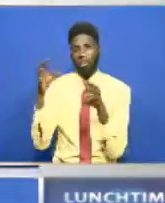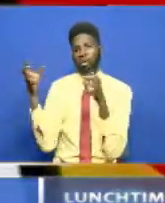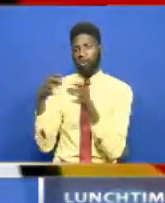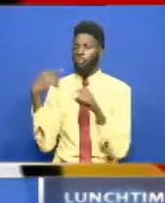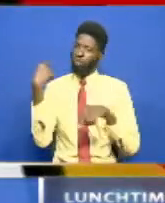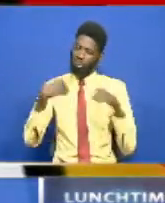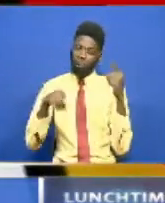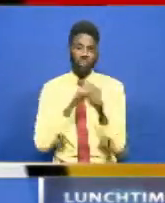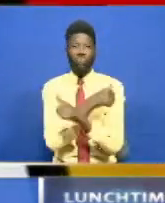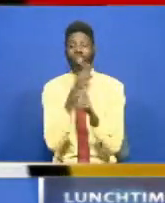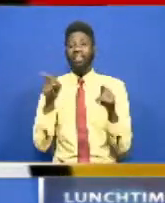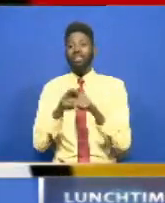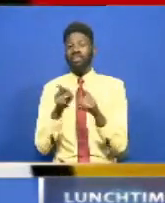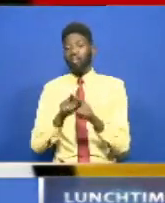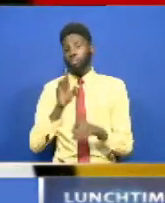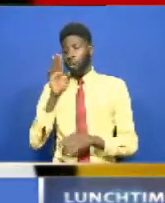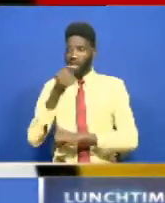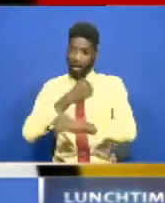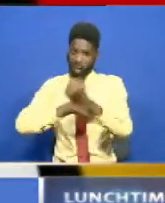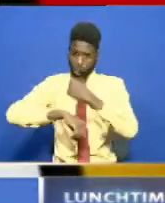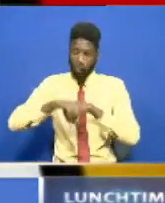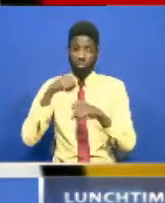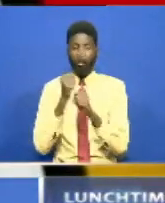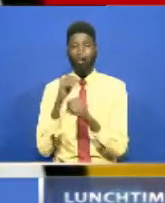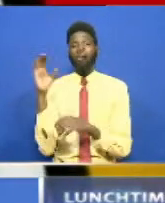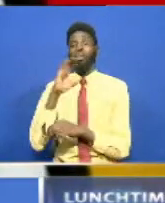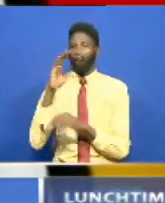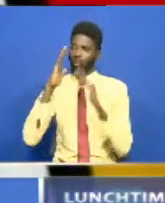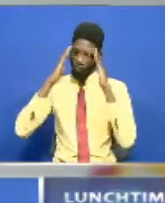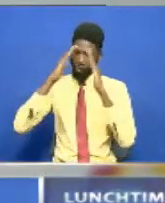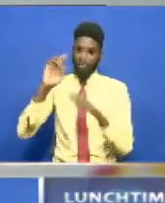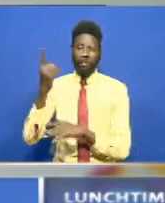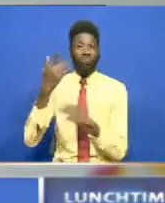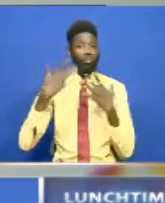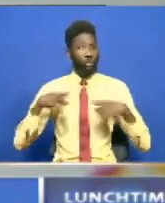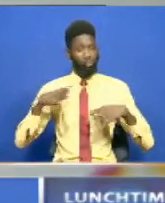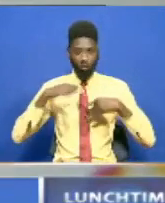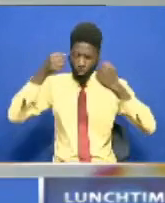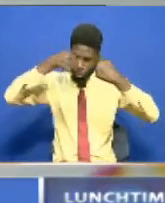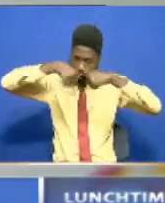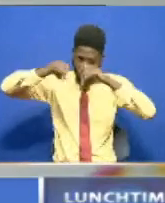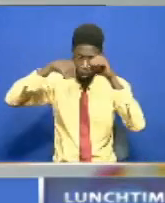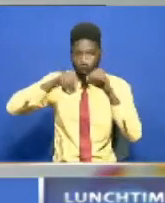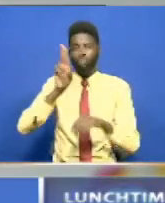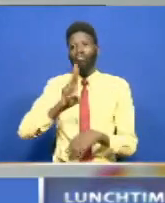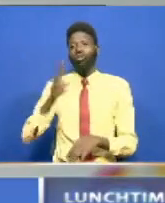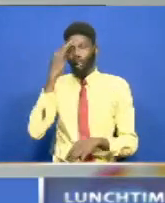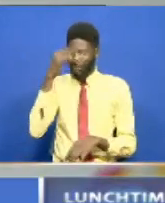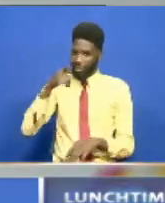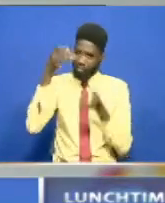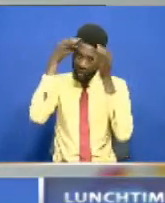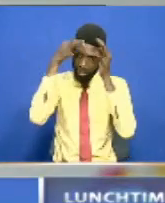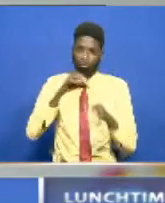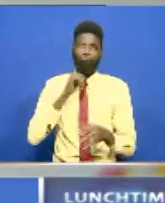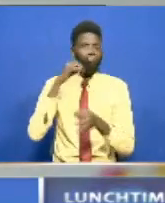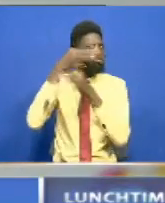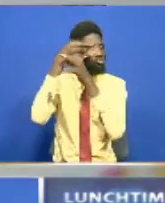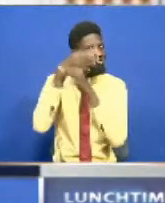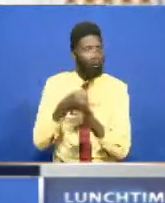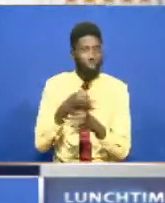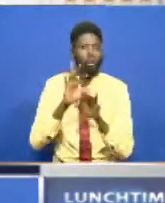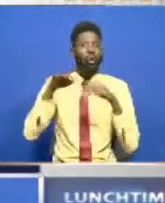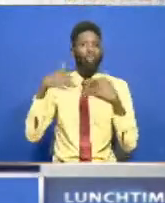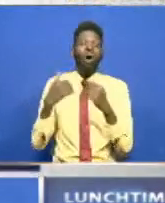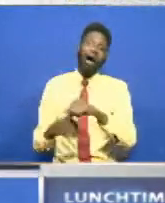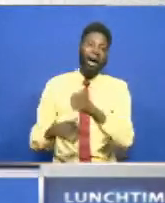its practices put customers first, adding that people use Google because they choose to, not because they are forced to or because they can't